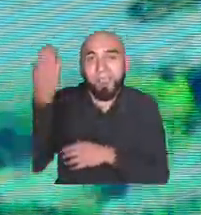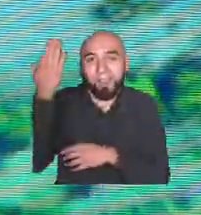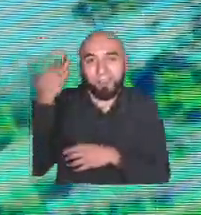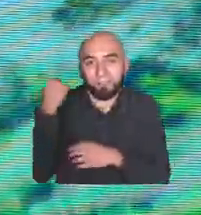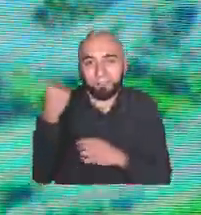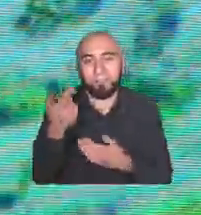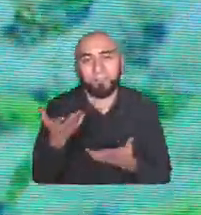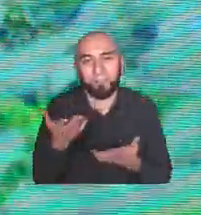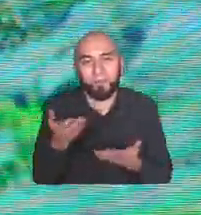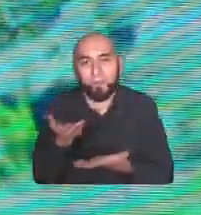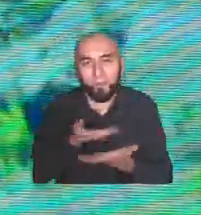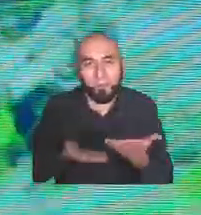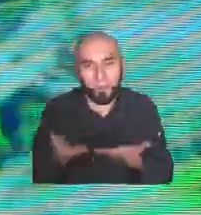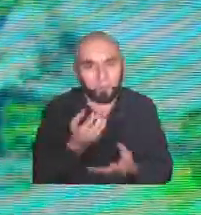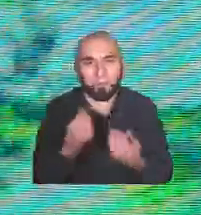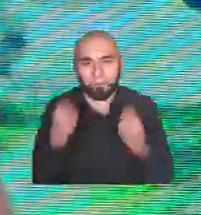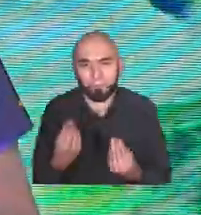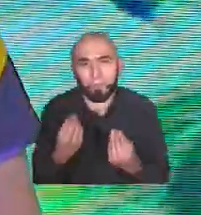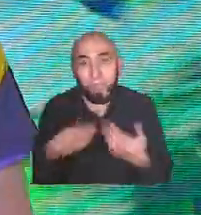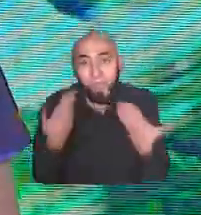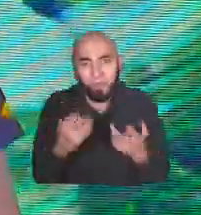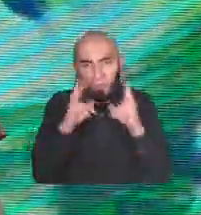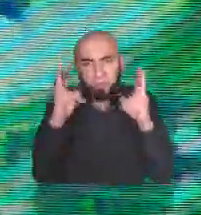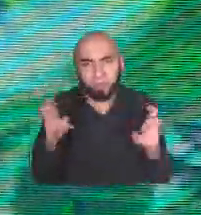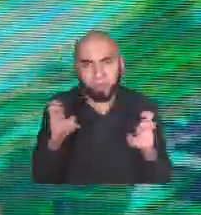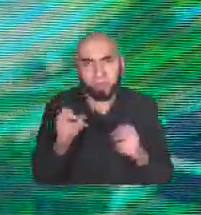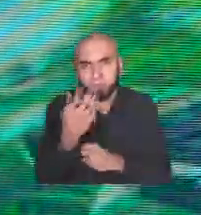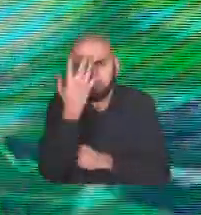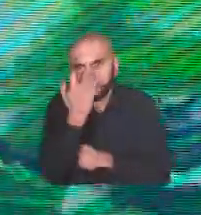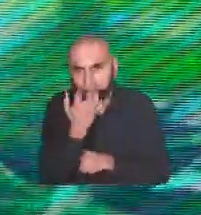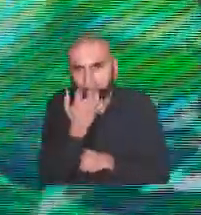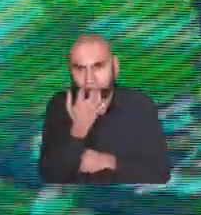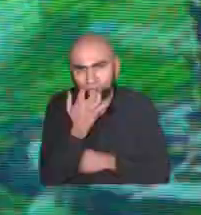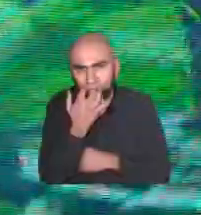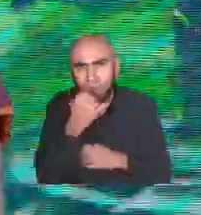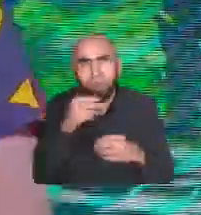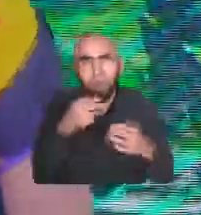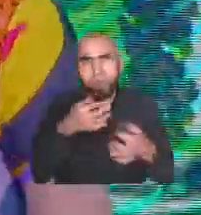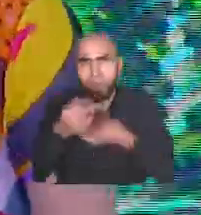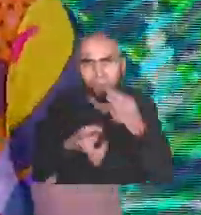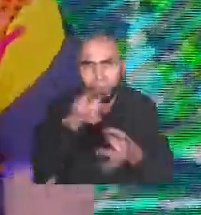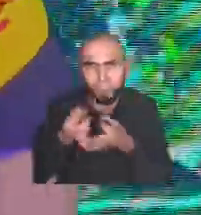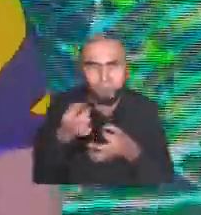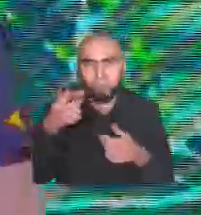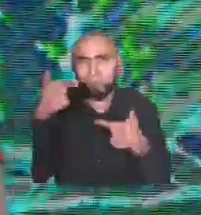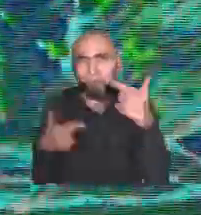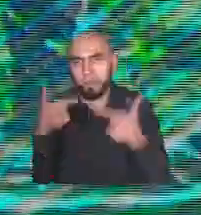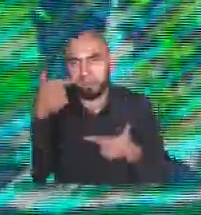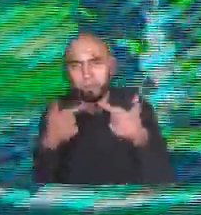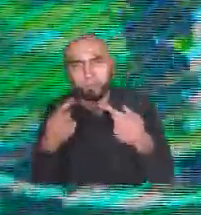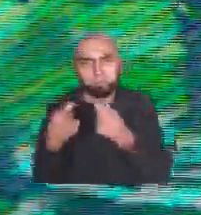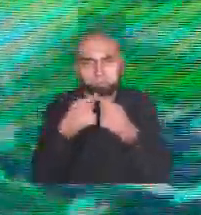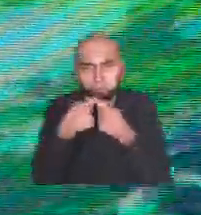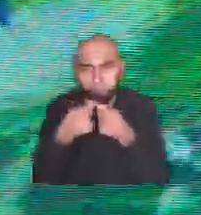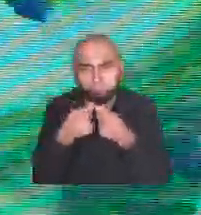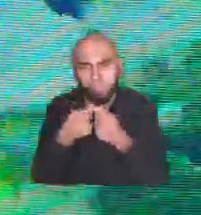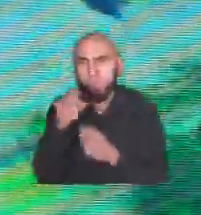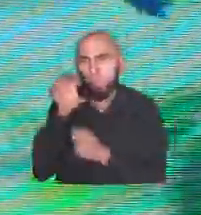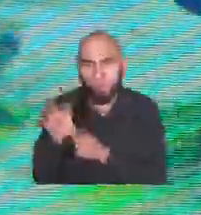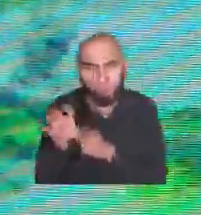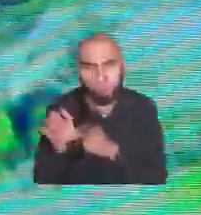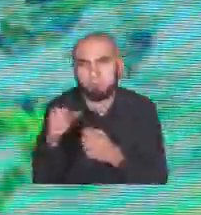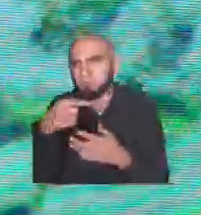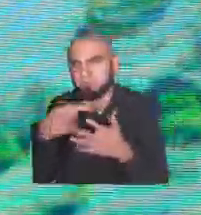it's about getting upset about a political comment online, making an argument with somebody, and then hating them. Families splitting apart, people getting